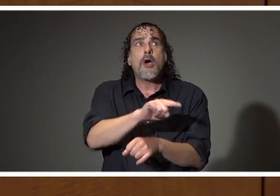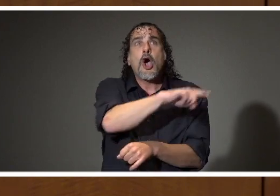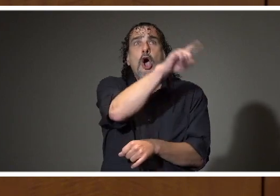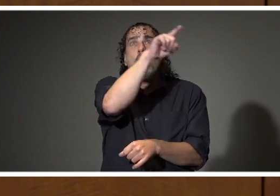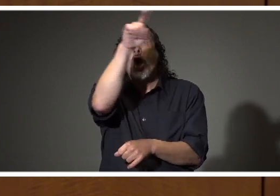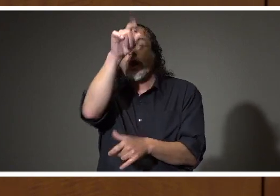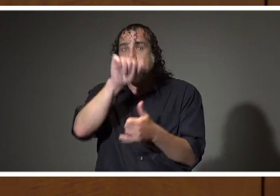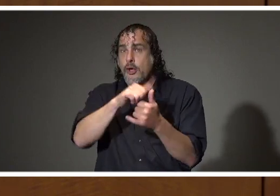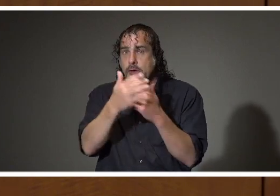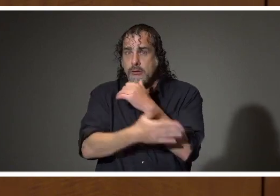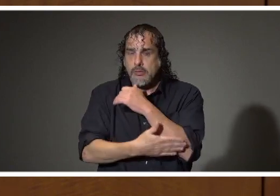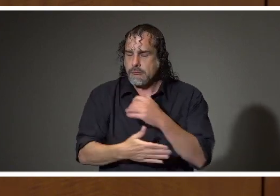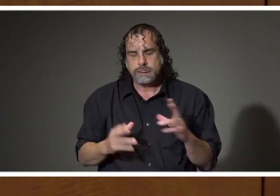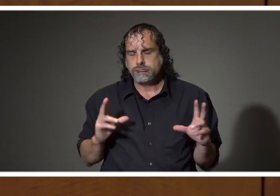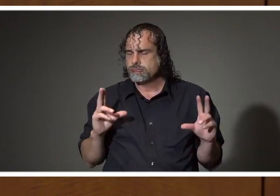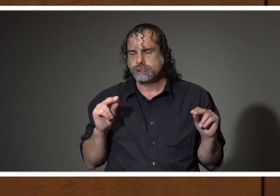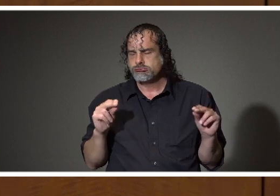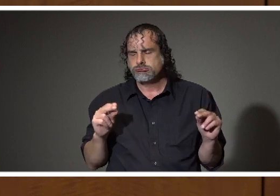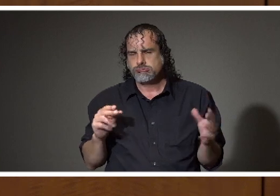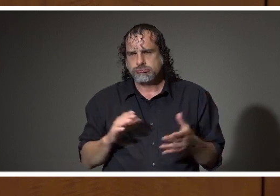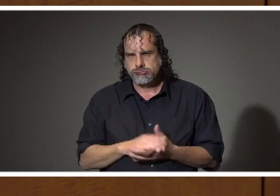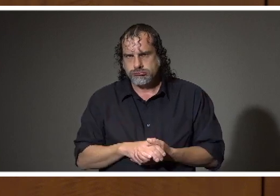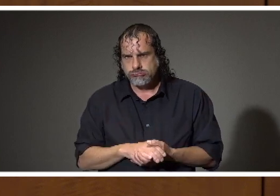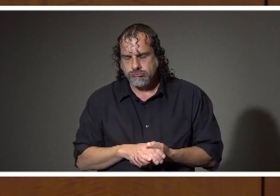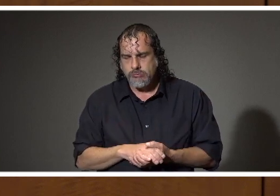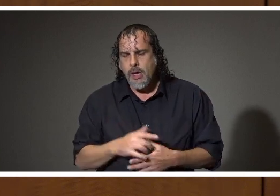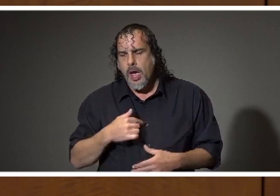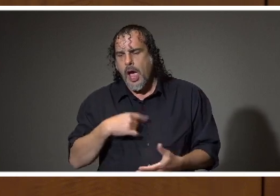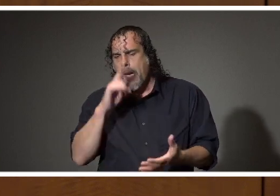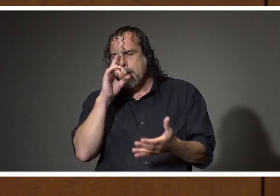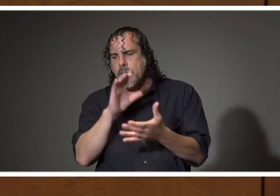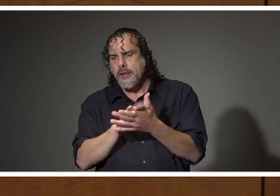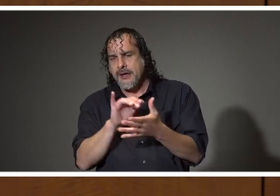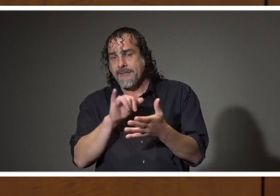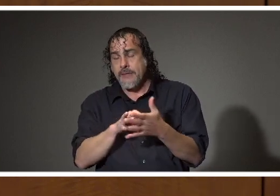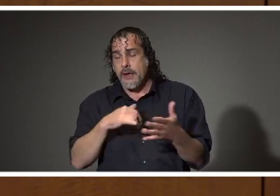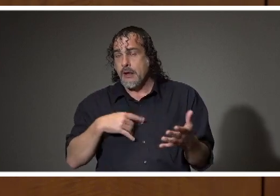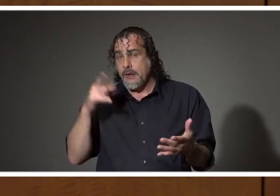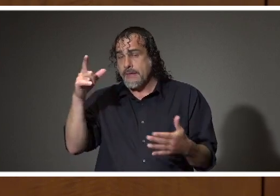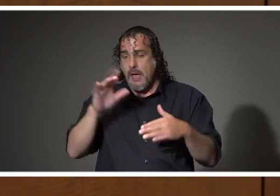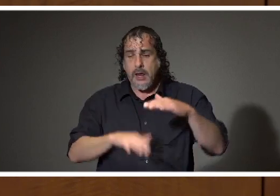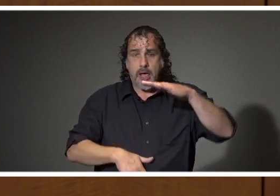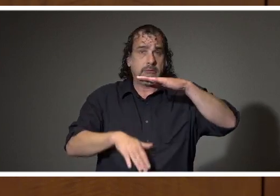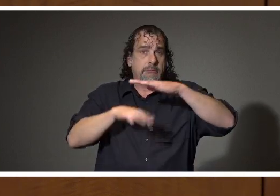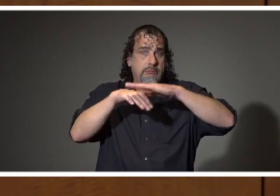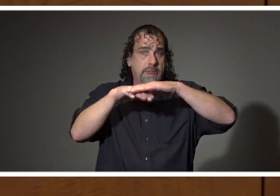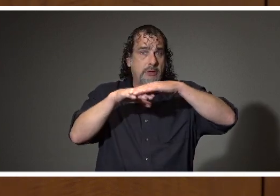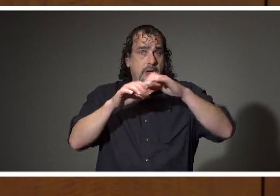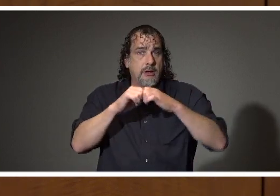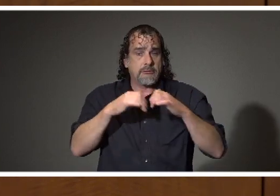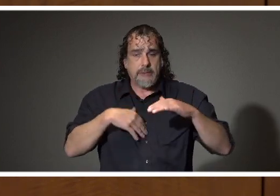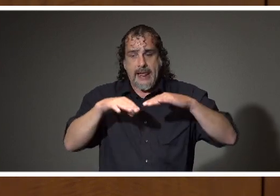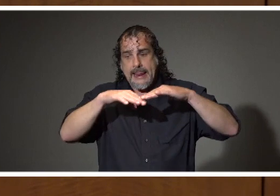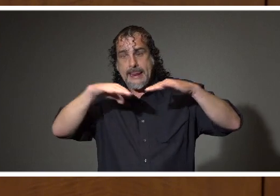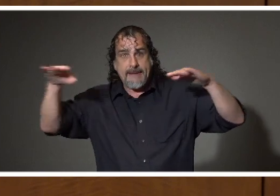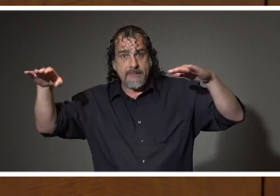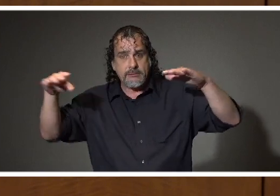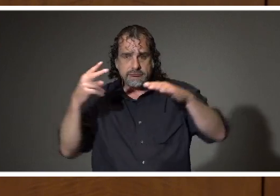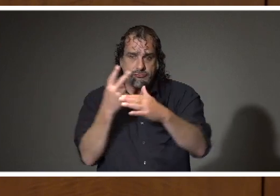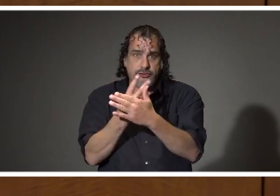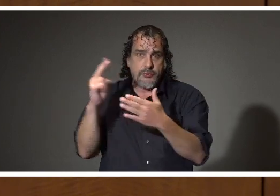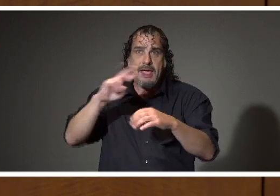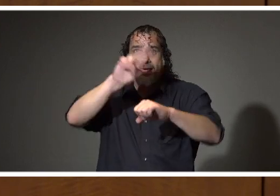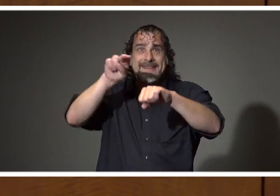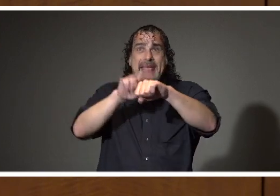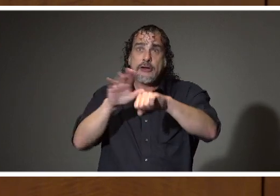country. I don't believe that's the case. I believe that the capacity had reached a level 2 weeks ago nationally that, for